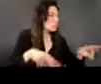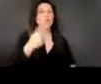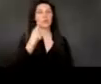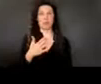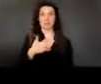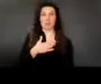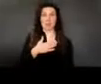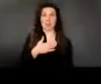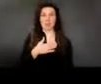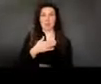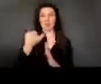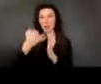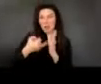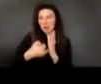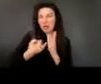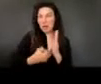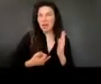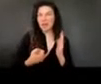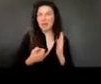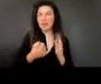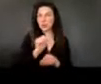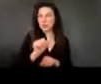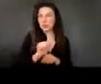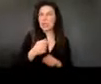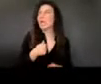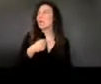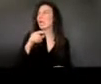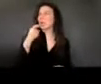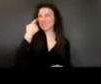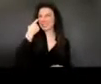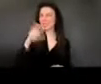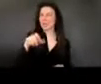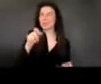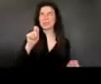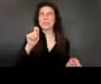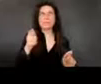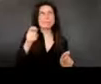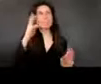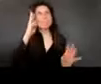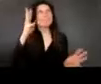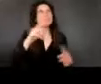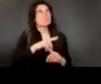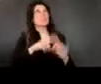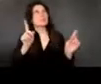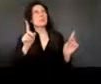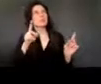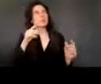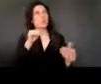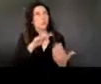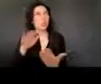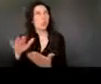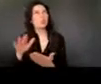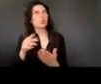think that, like, you know, I've had to kind of come up with different ways of imagining kind